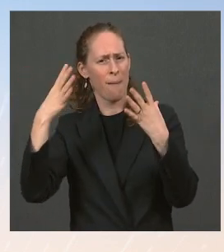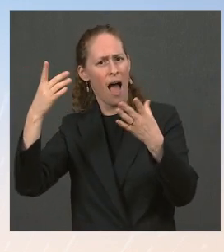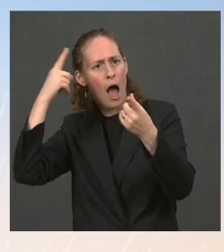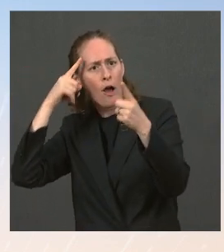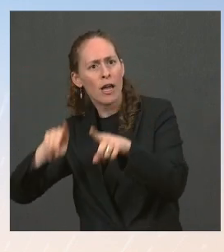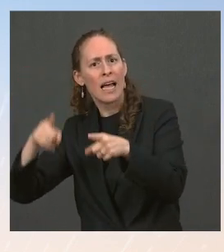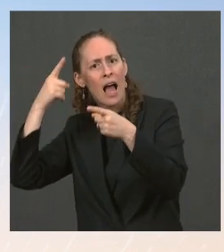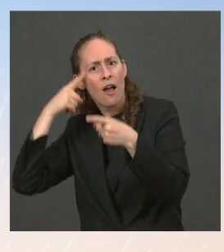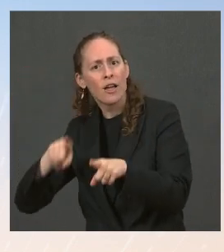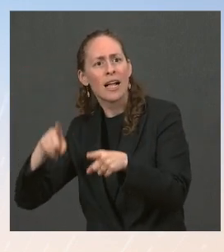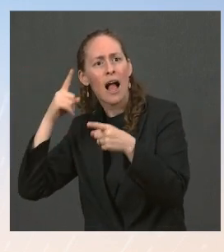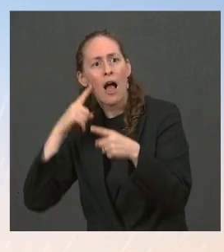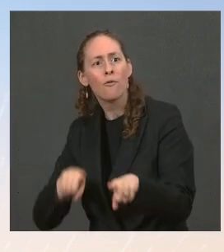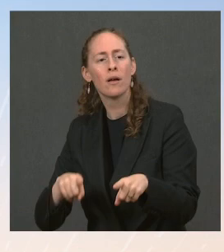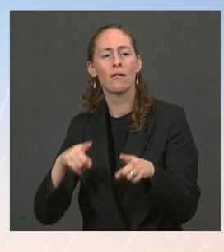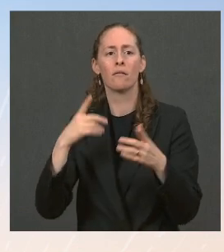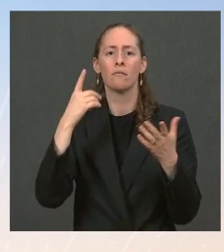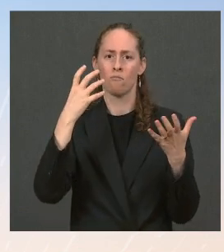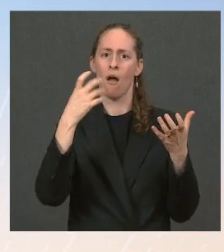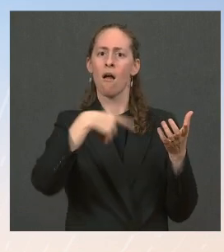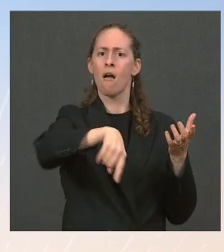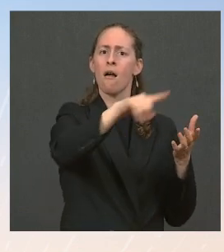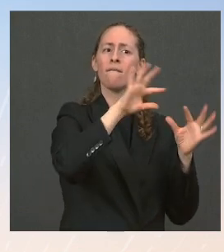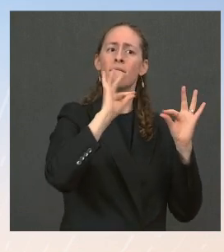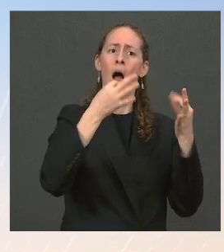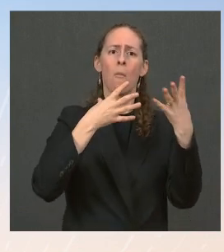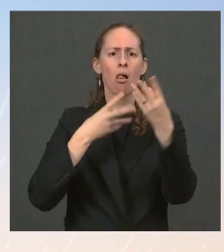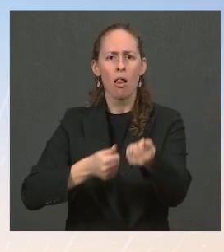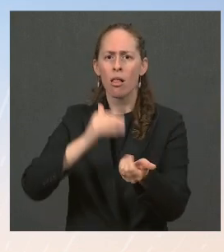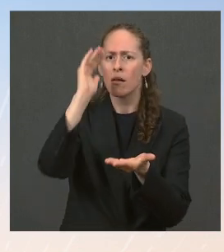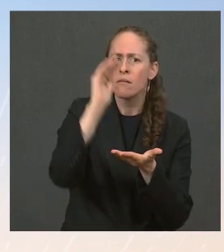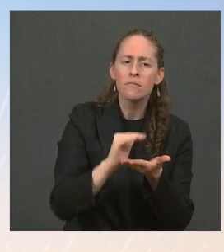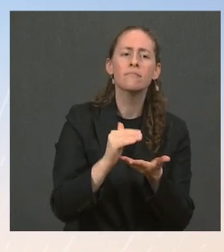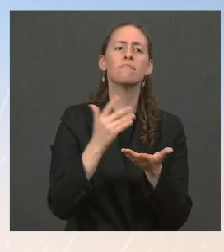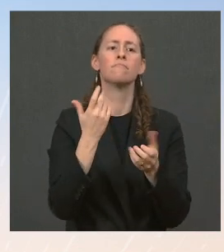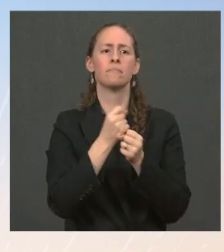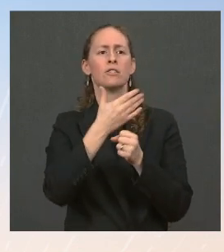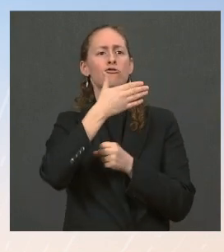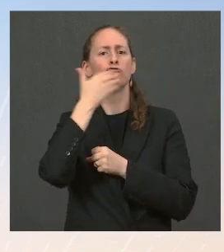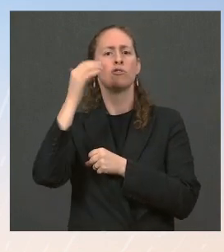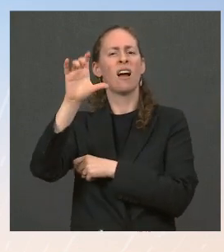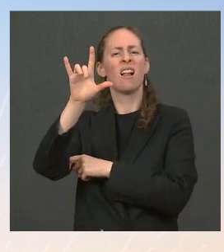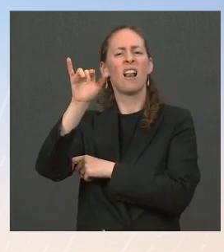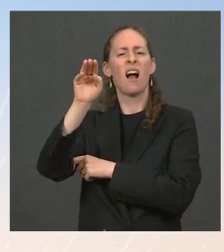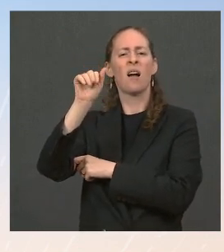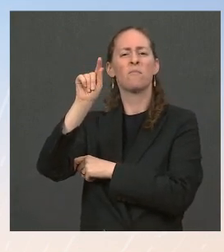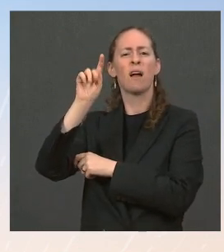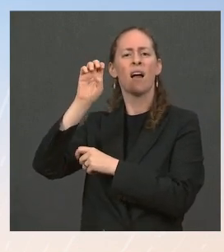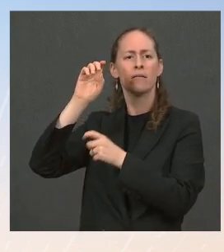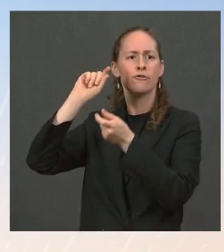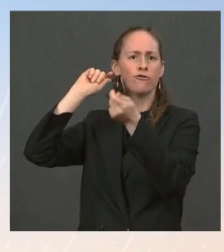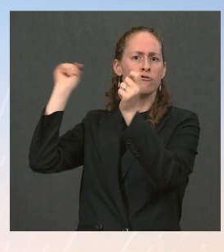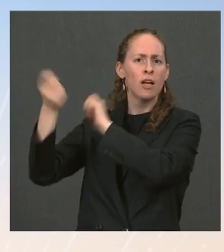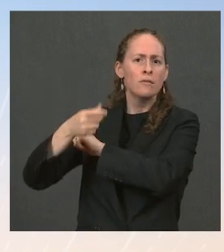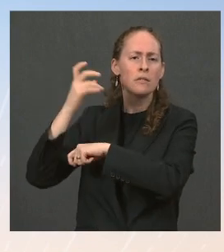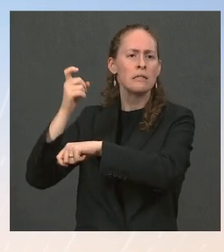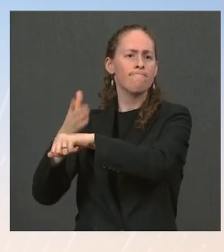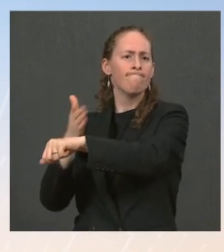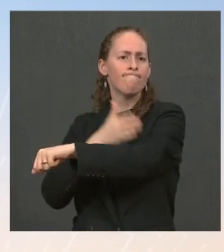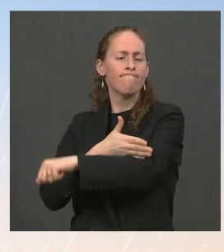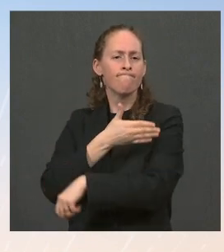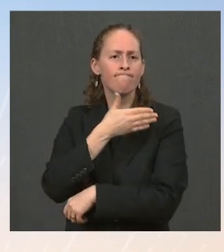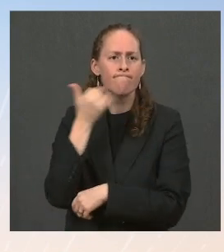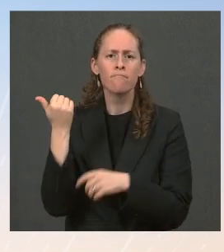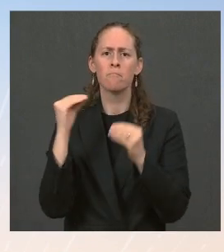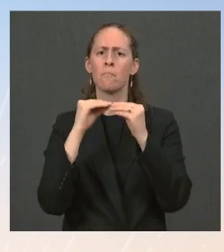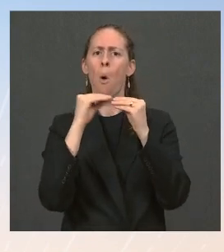American families, on making sure we're investing now in addressing the climate crisis, in making the tax system more fair. There's a lot of agreement